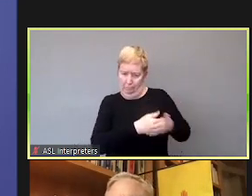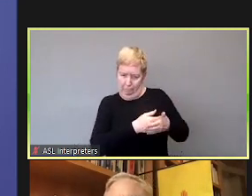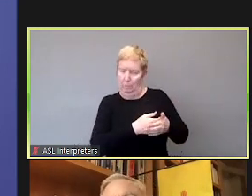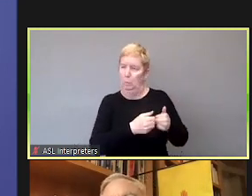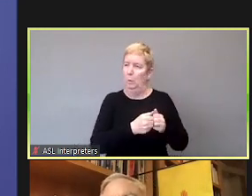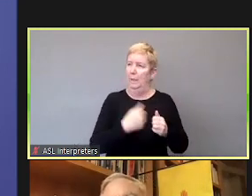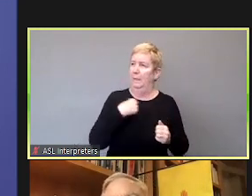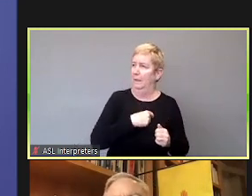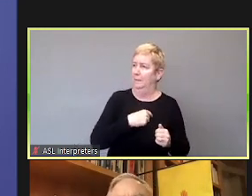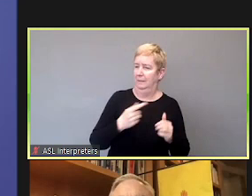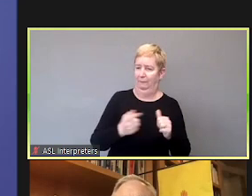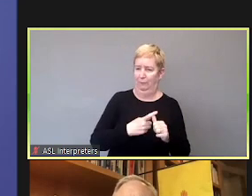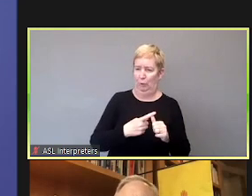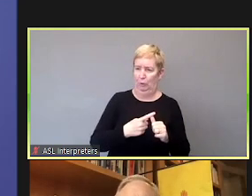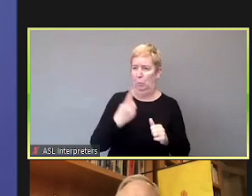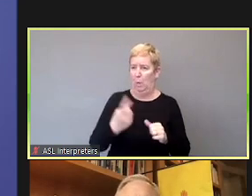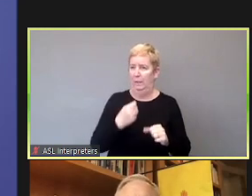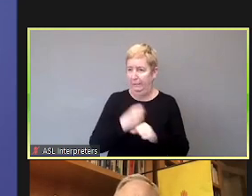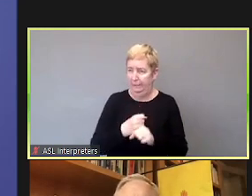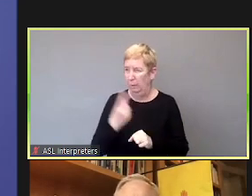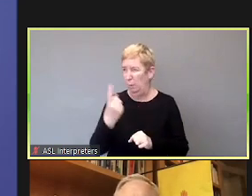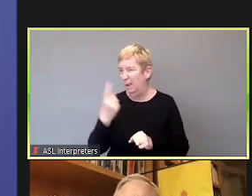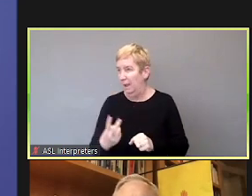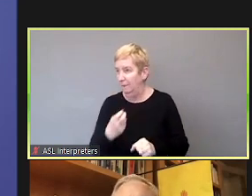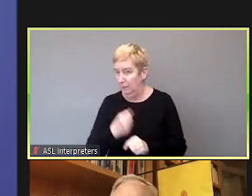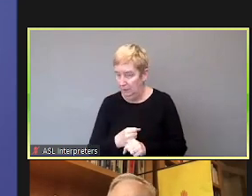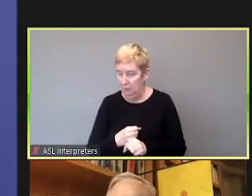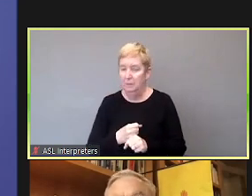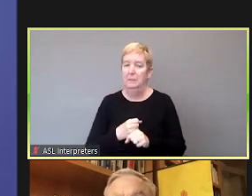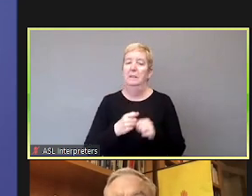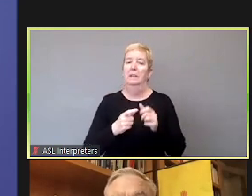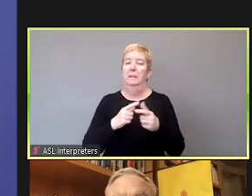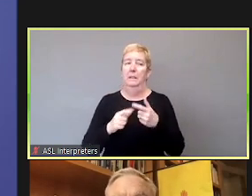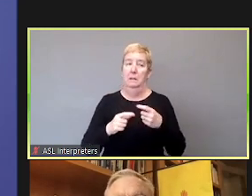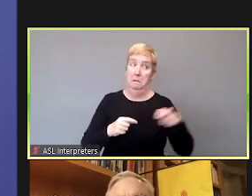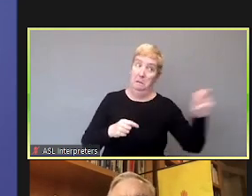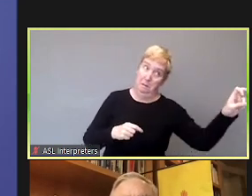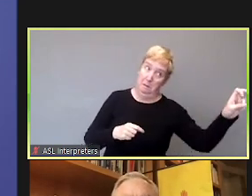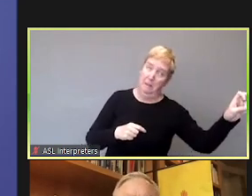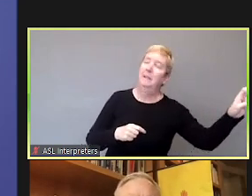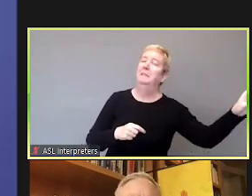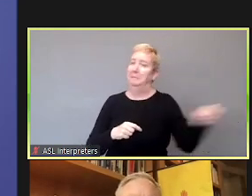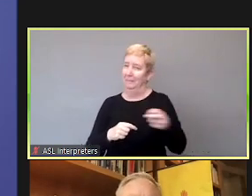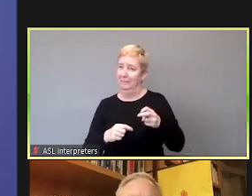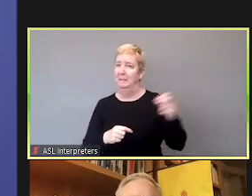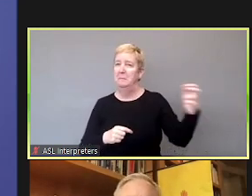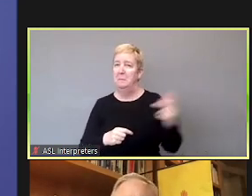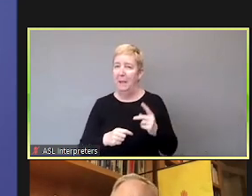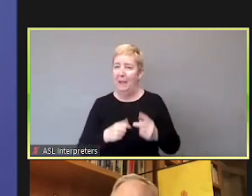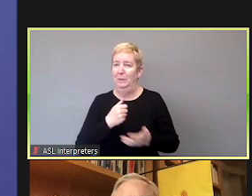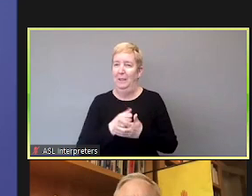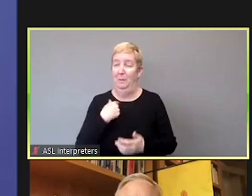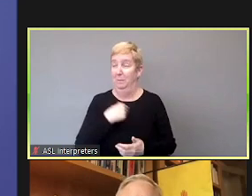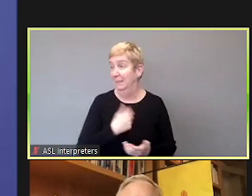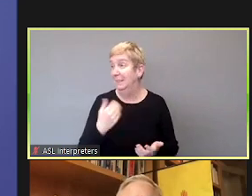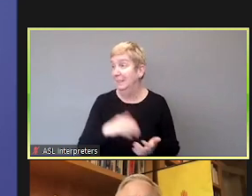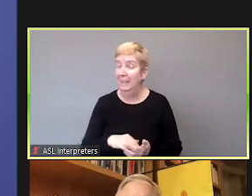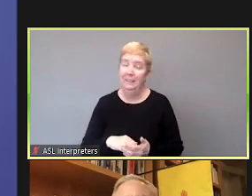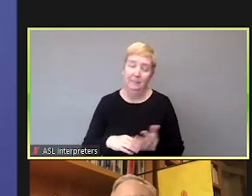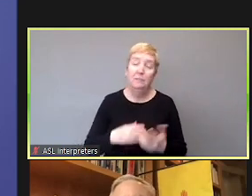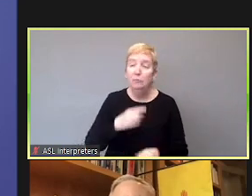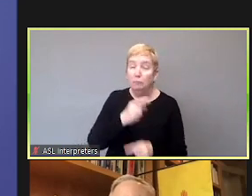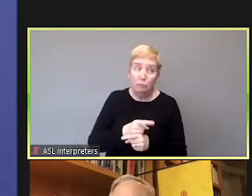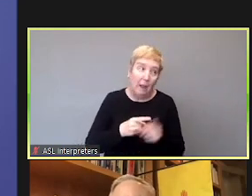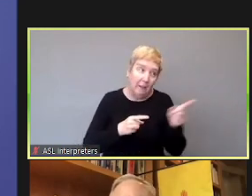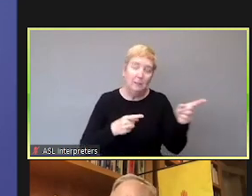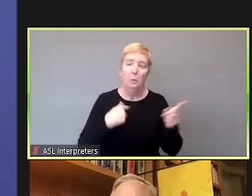the first year and a half, and is now coming back to help again. And she's right, we're trying different approaches